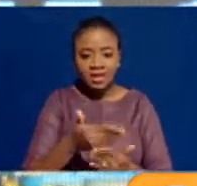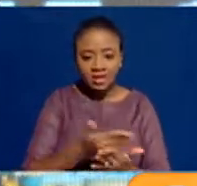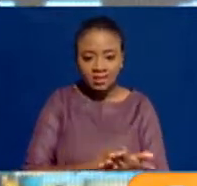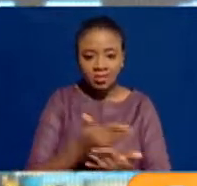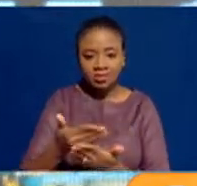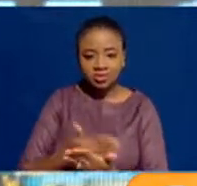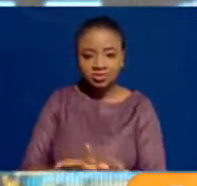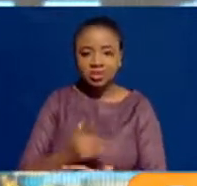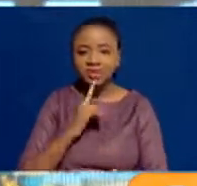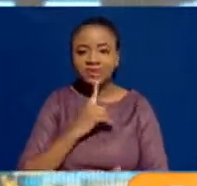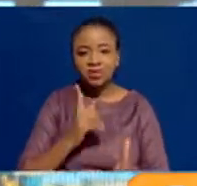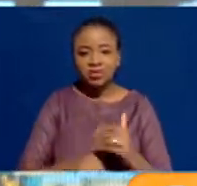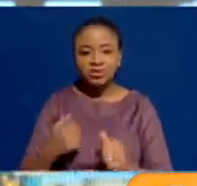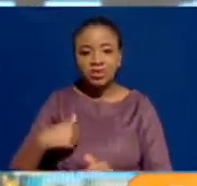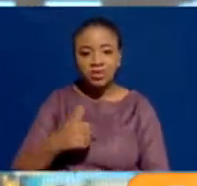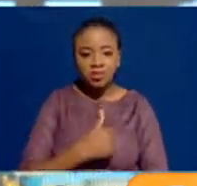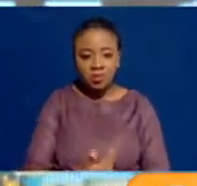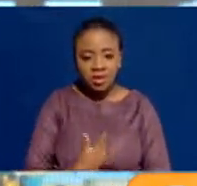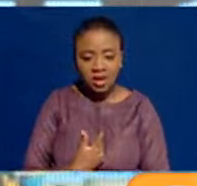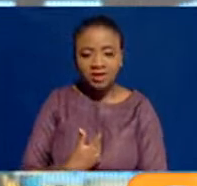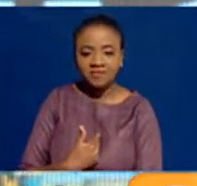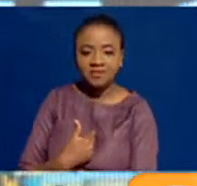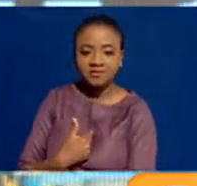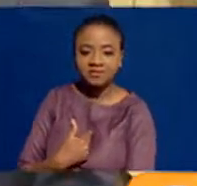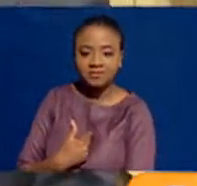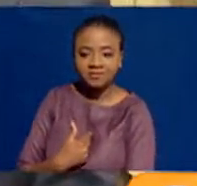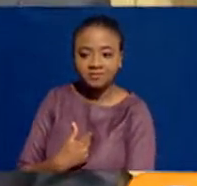have slowed down on